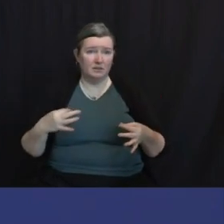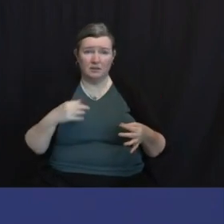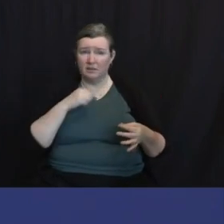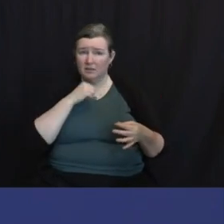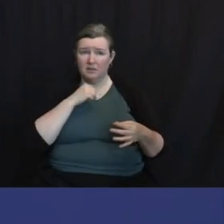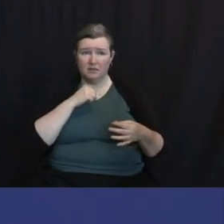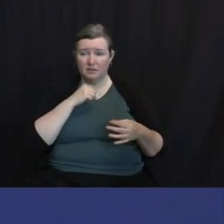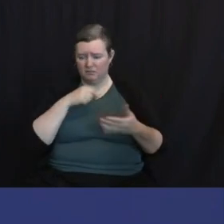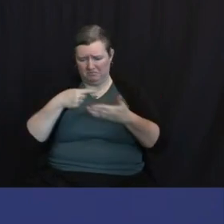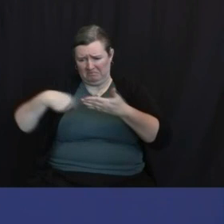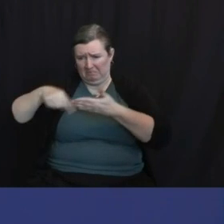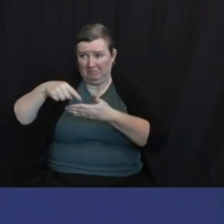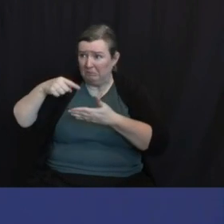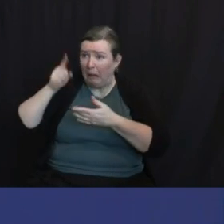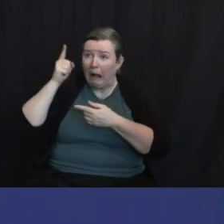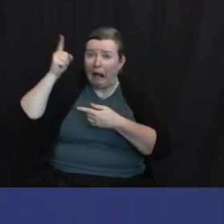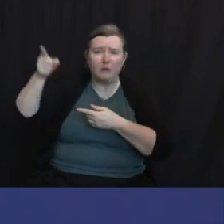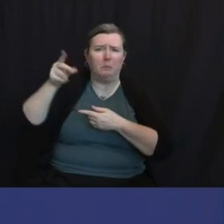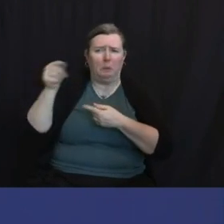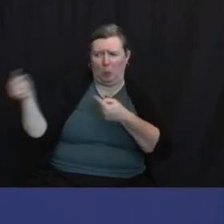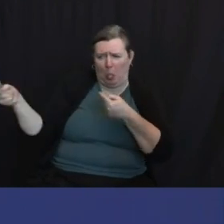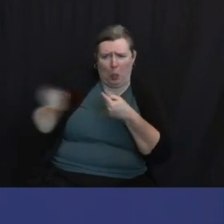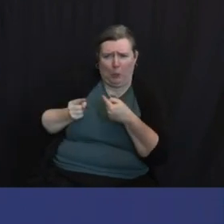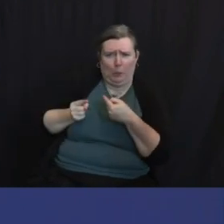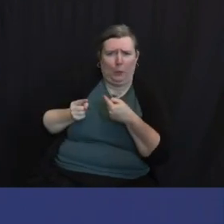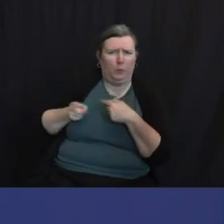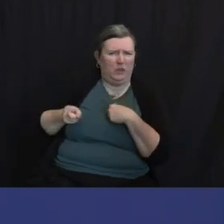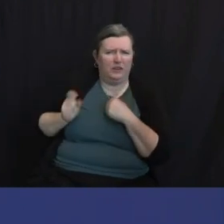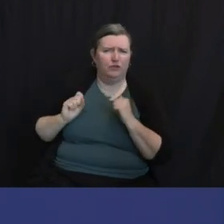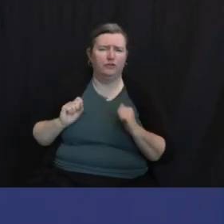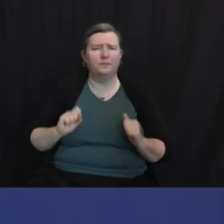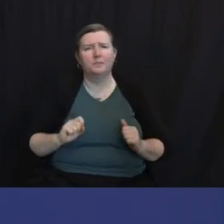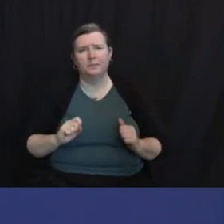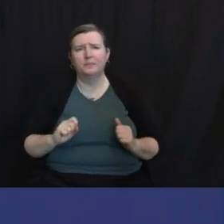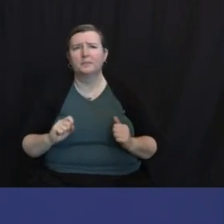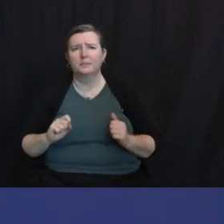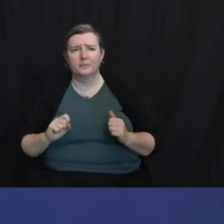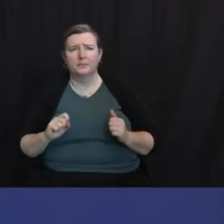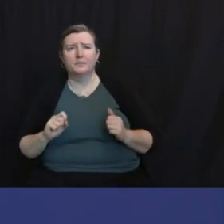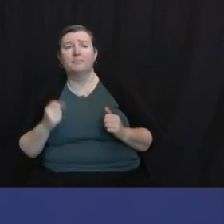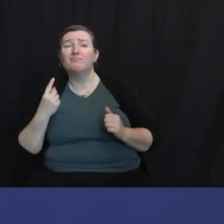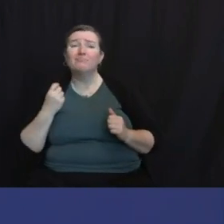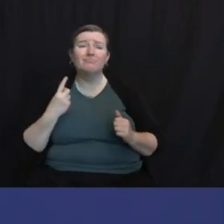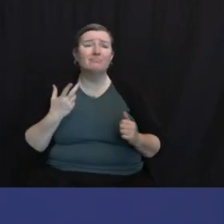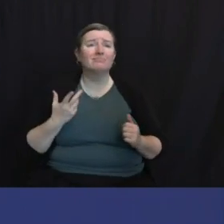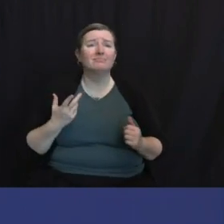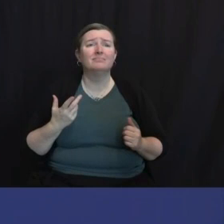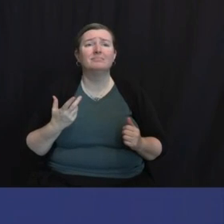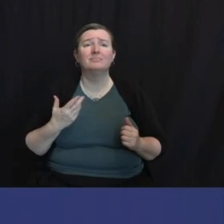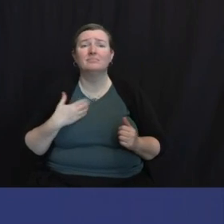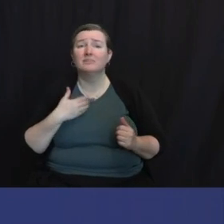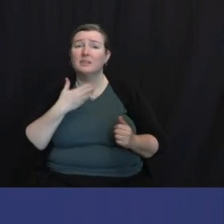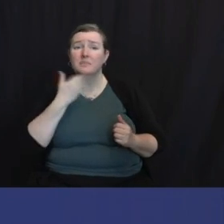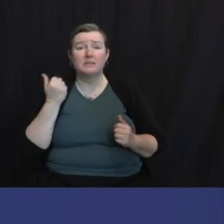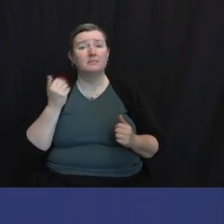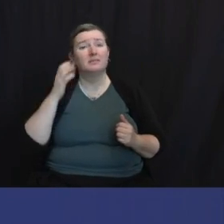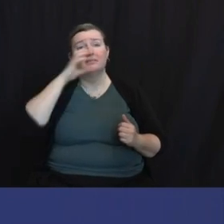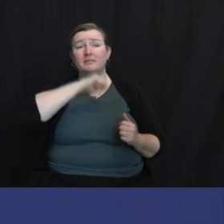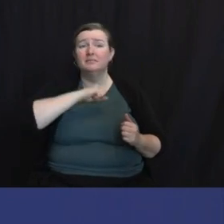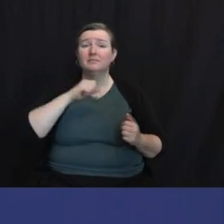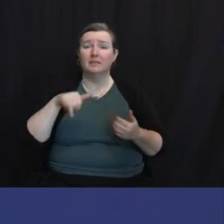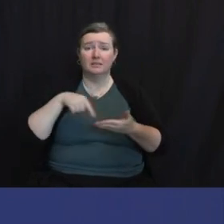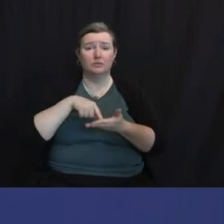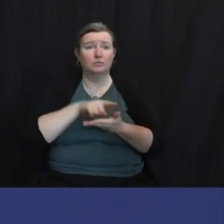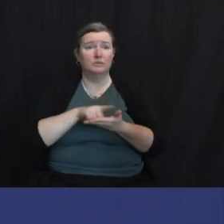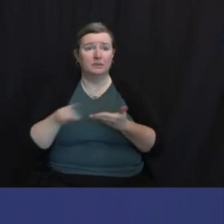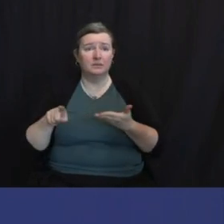And because the supply, it's not a coincidence, because it's our best guess that in that week, the week of the 29th, we'll begin to